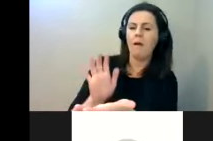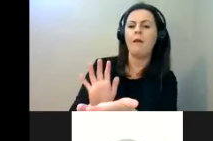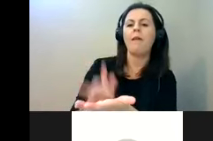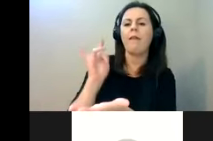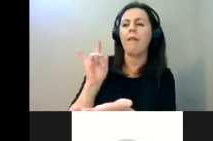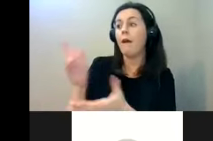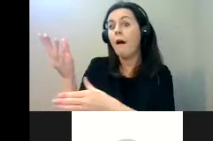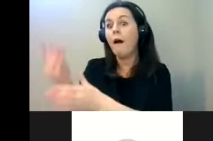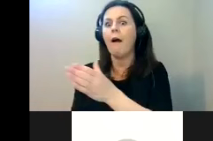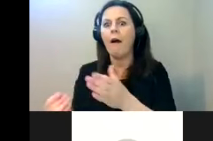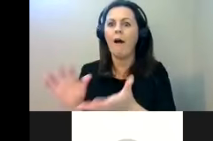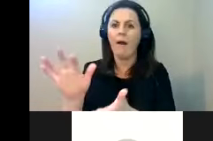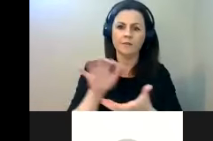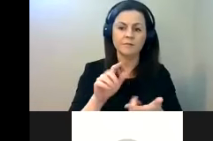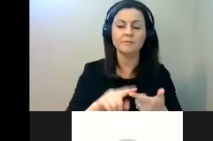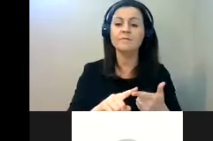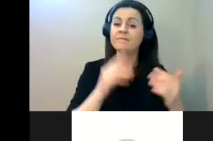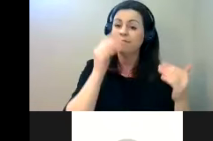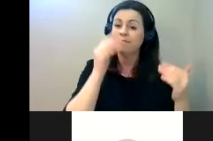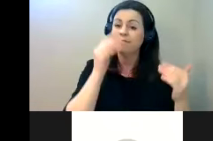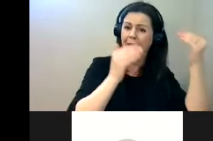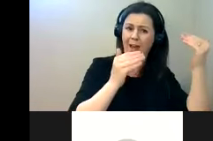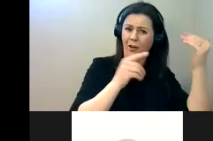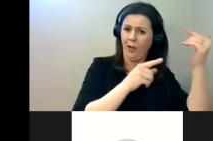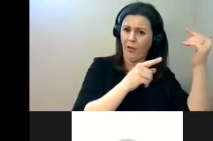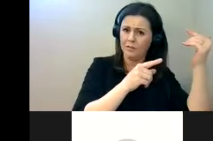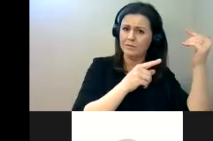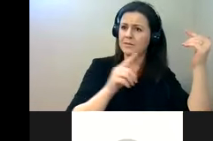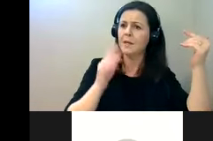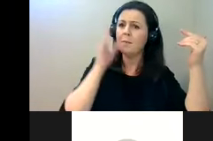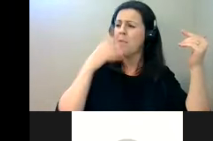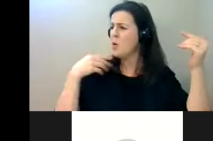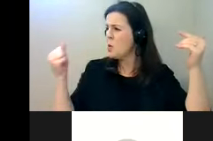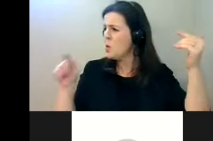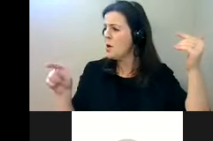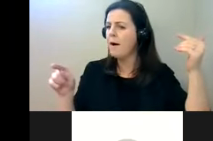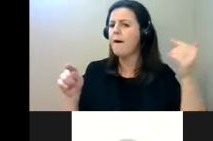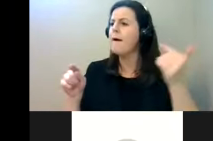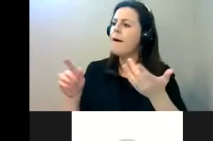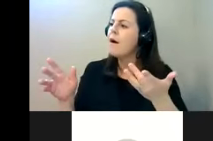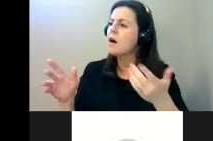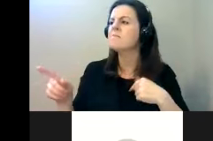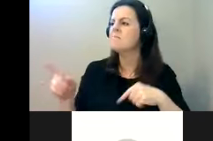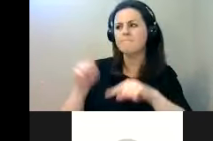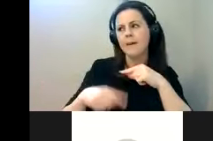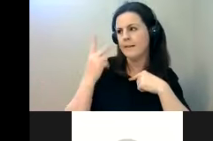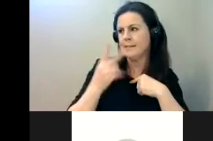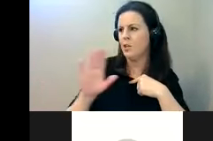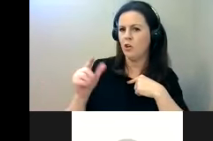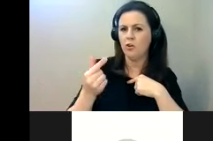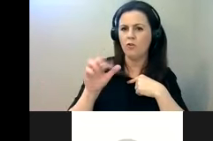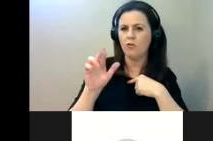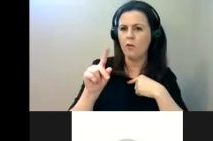An adult child who threatens an older adult parent, preventing access, for example, to grandchildren,